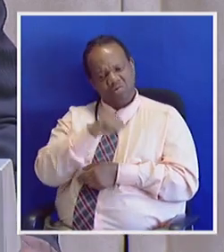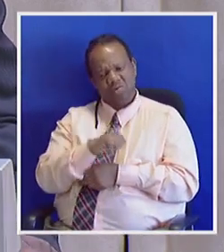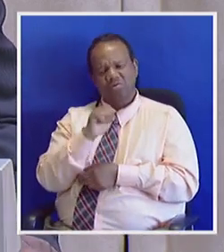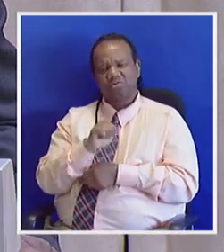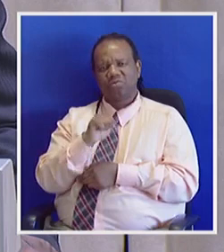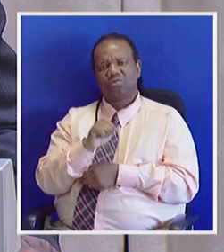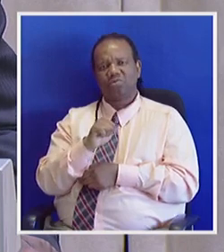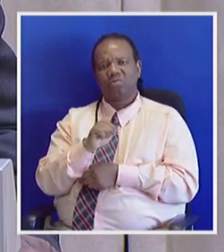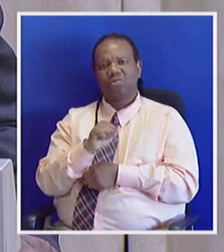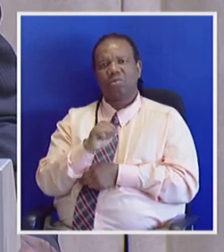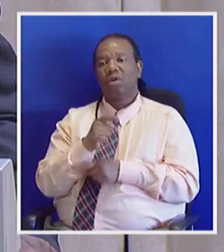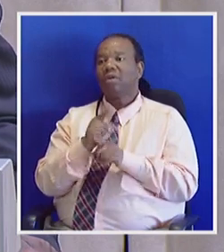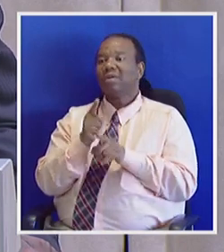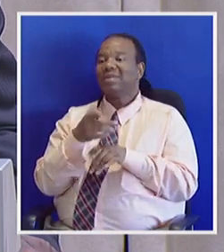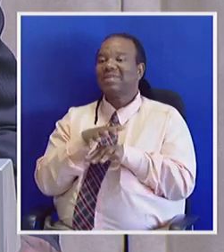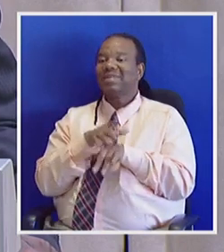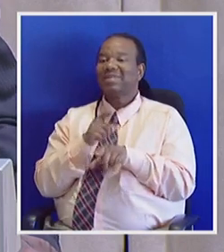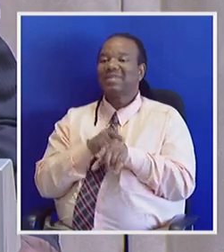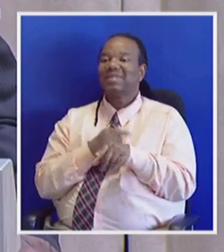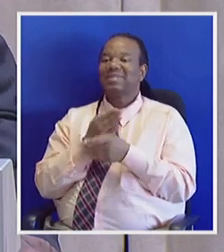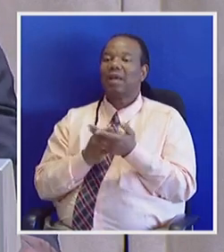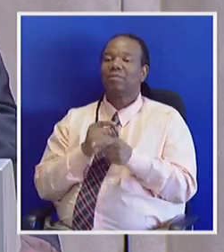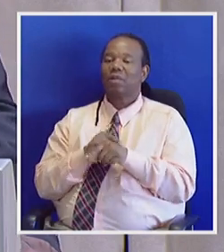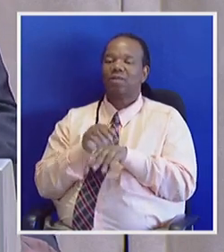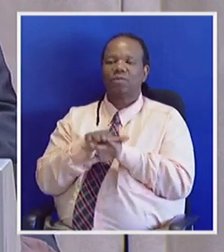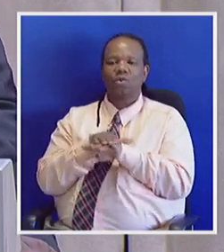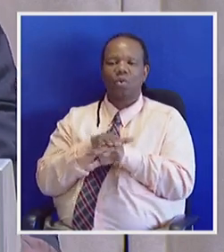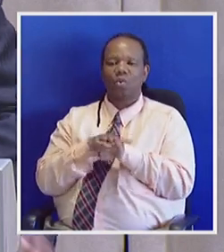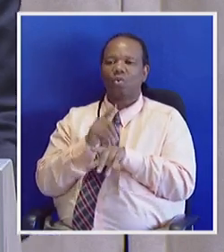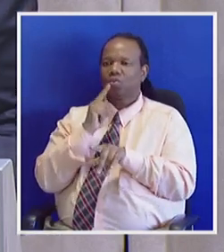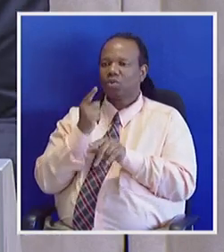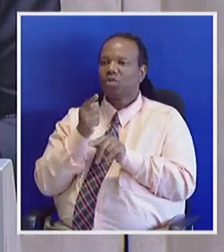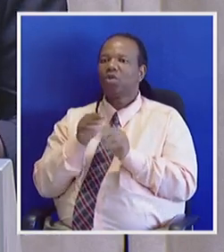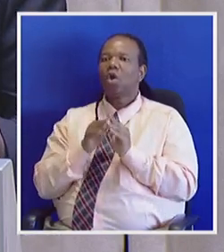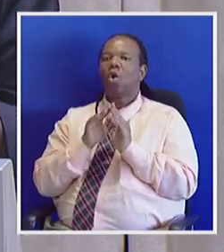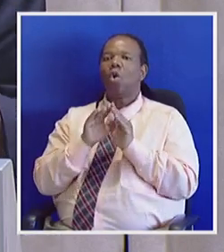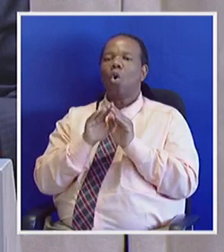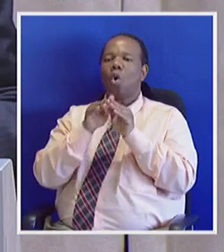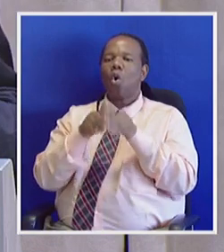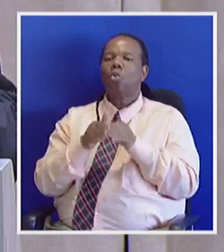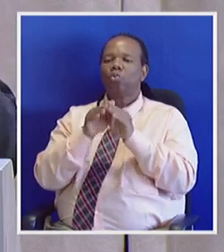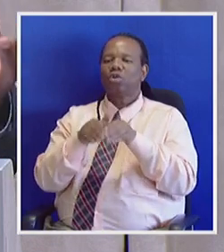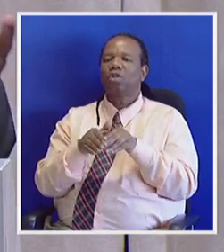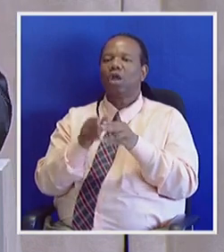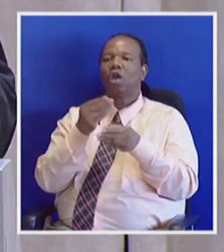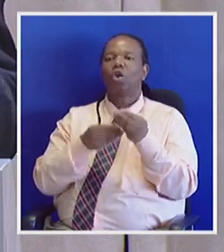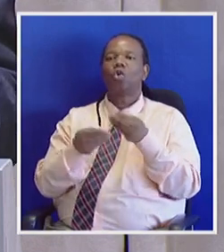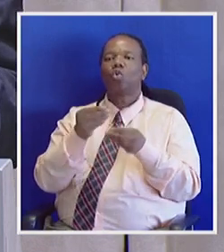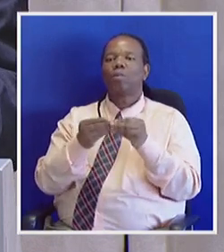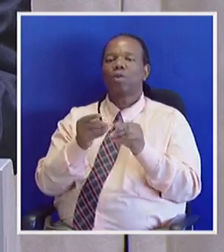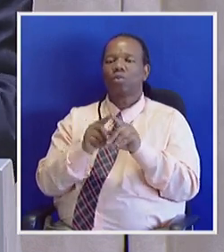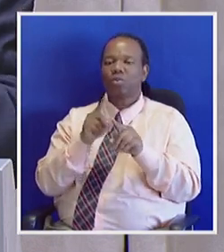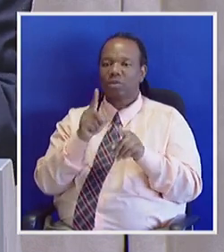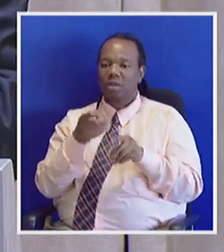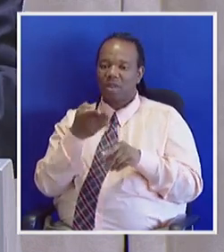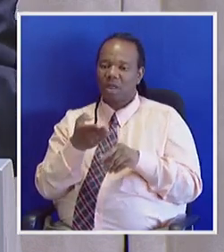cases, it will be slow. In the ocean economy, for instance, we are already beginning to see investment coming